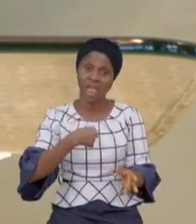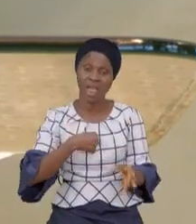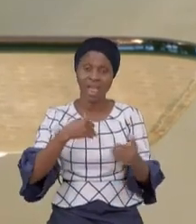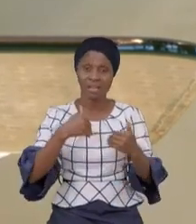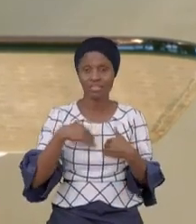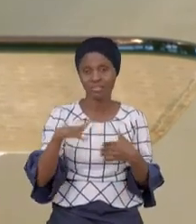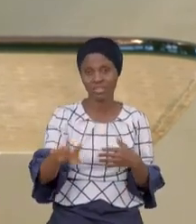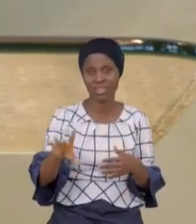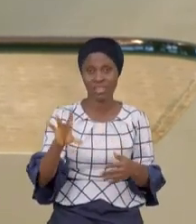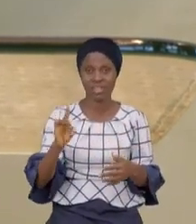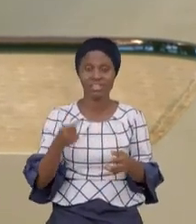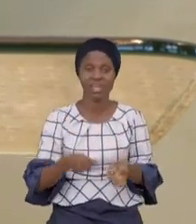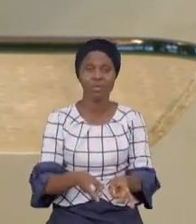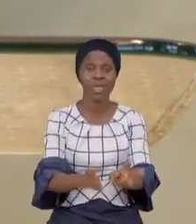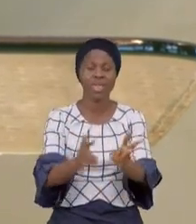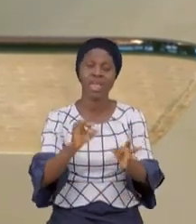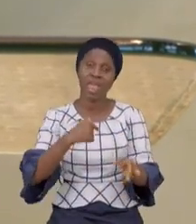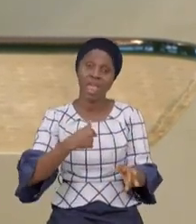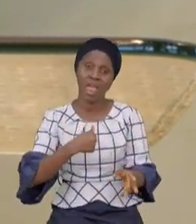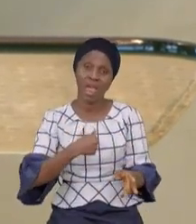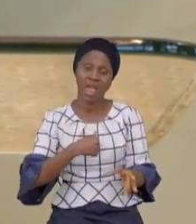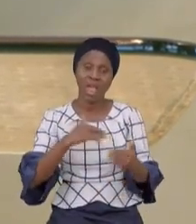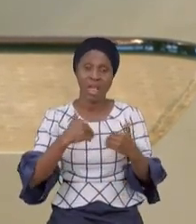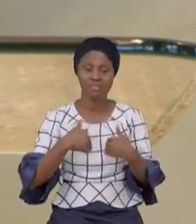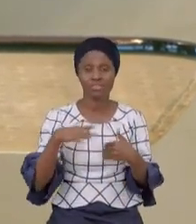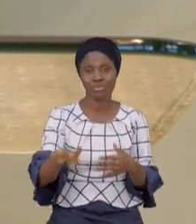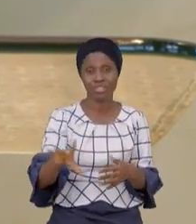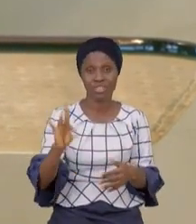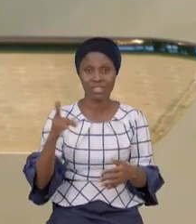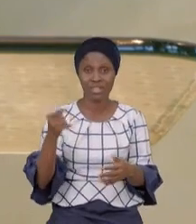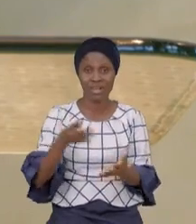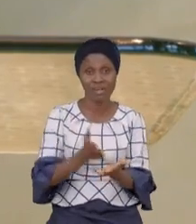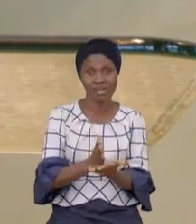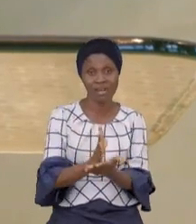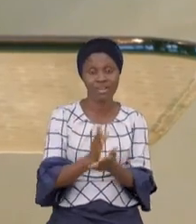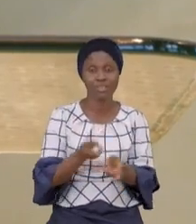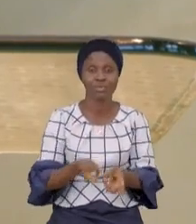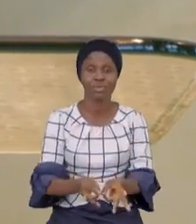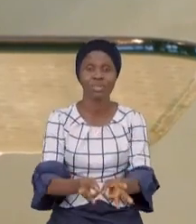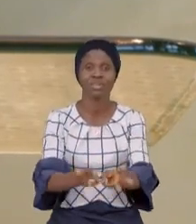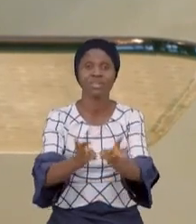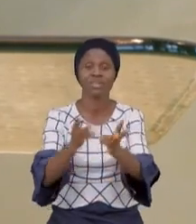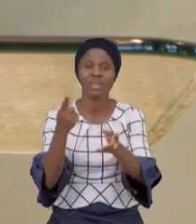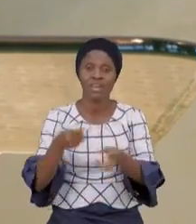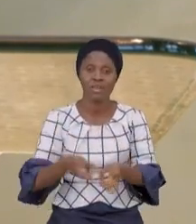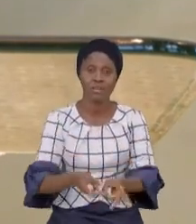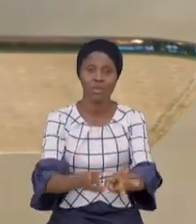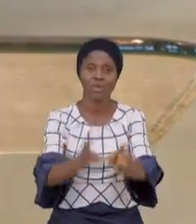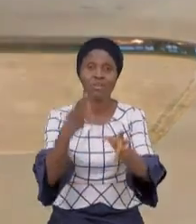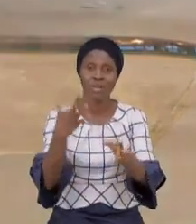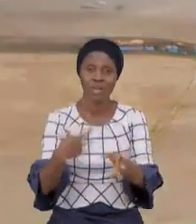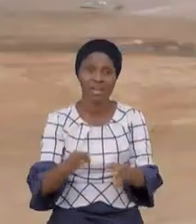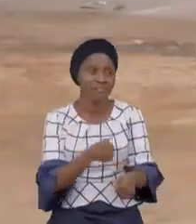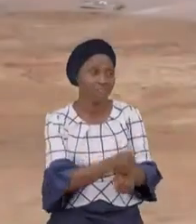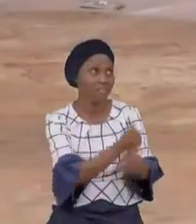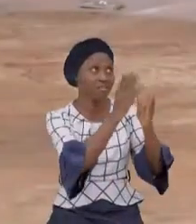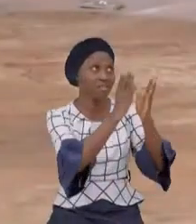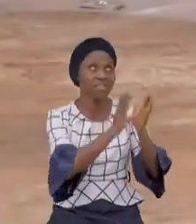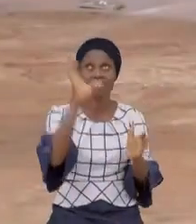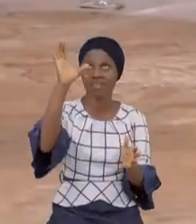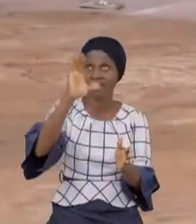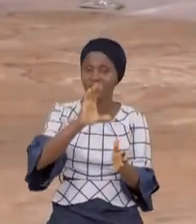I have chosen the way. I have chosen the way of